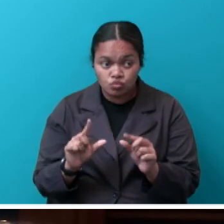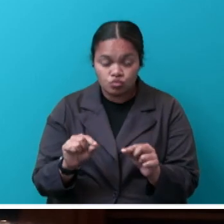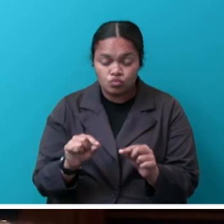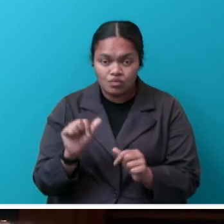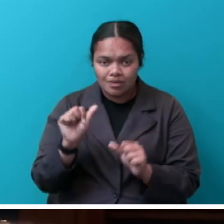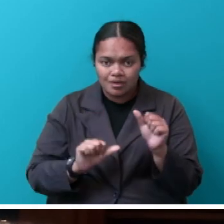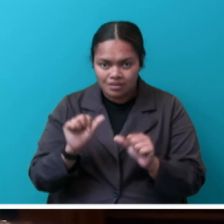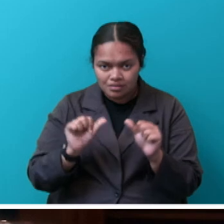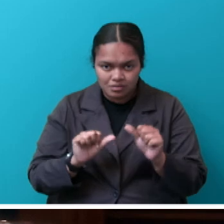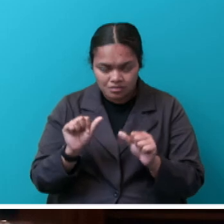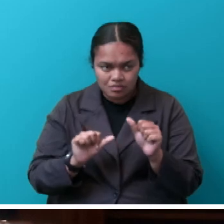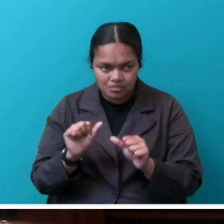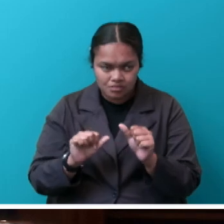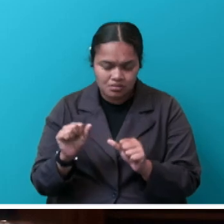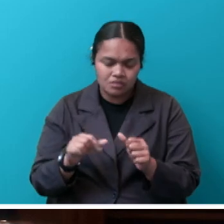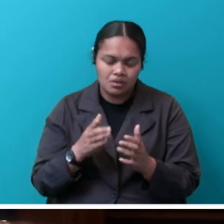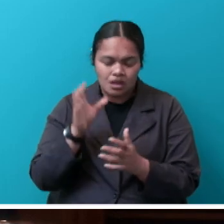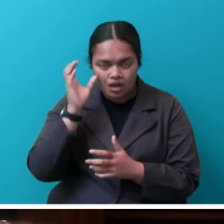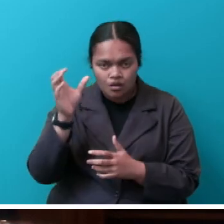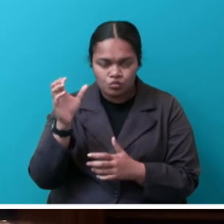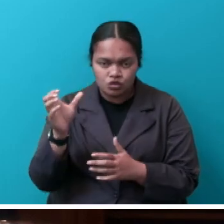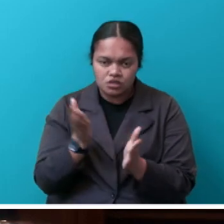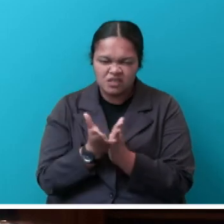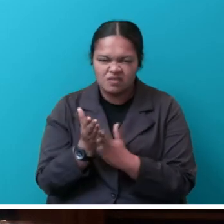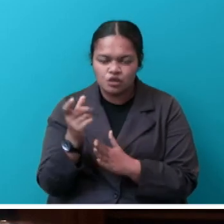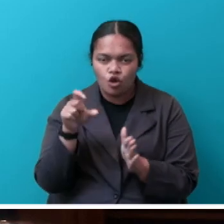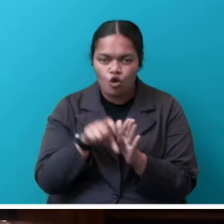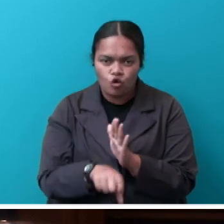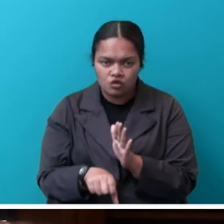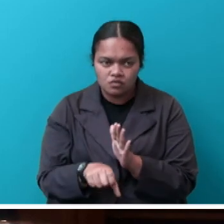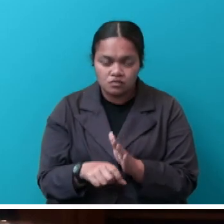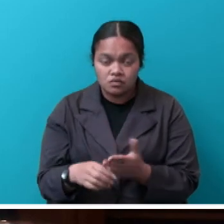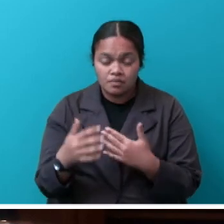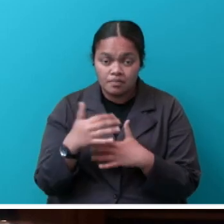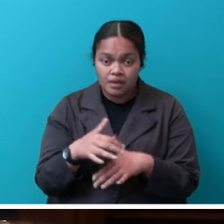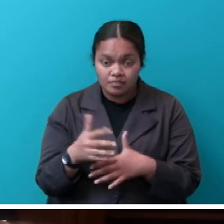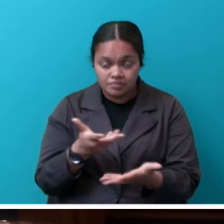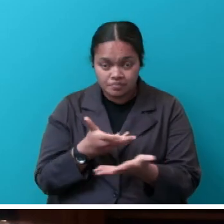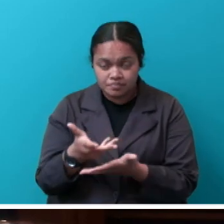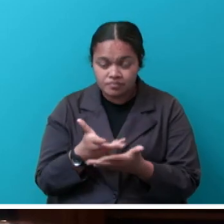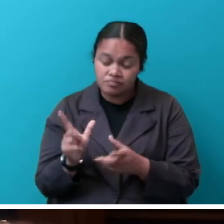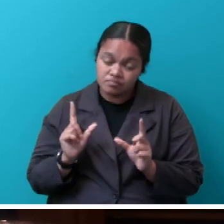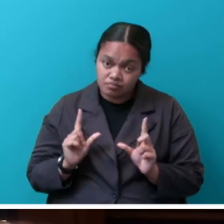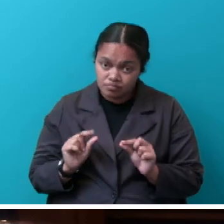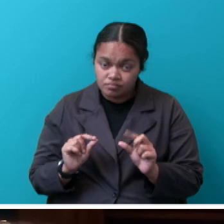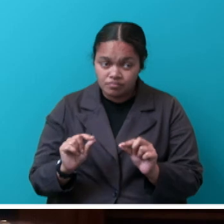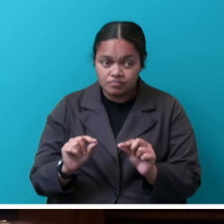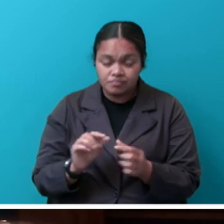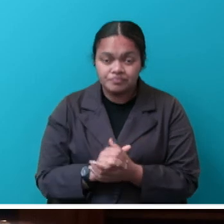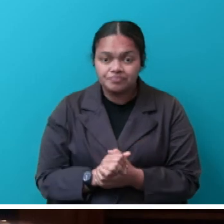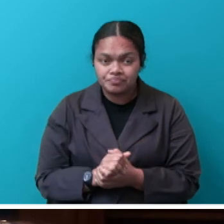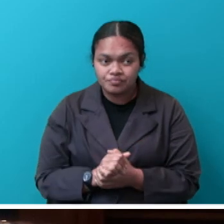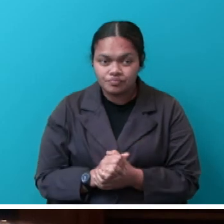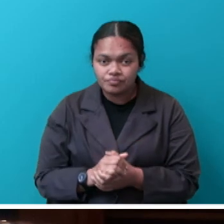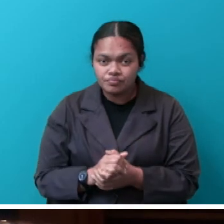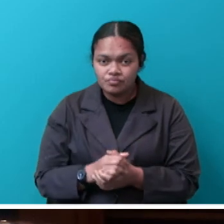analysis of other countries' services costs. Public consultations were conducted through notices